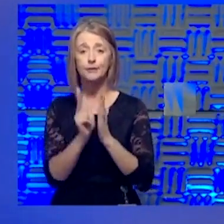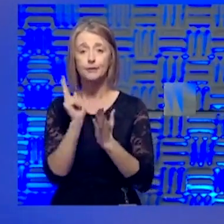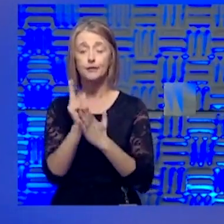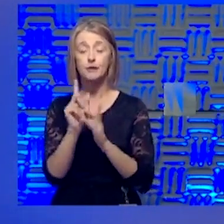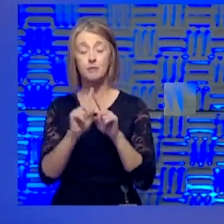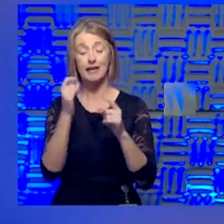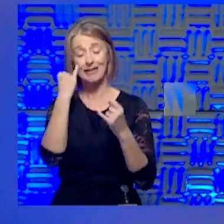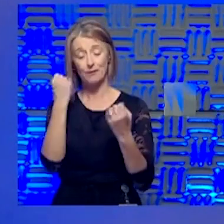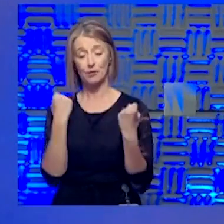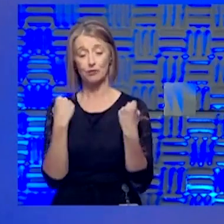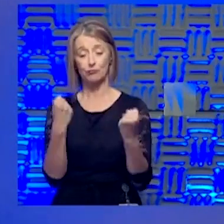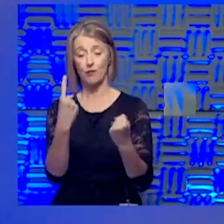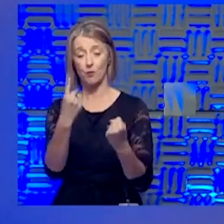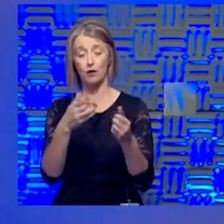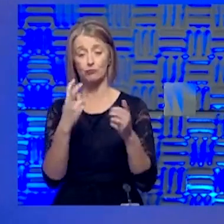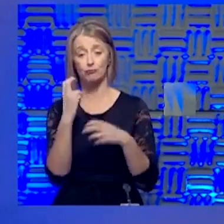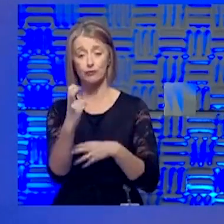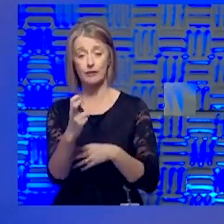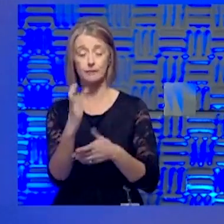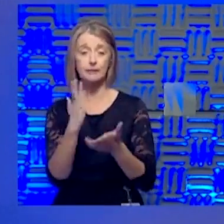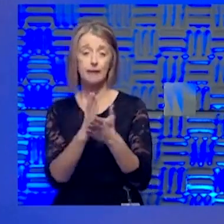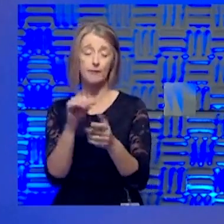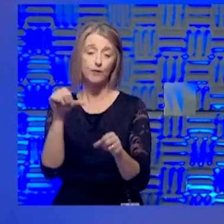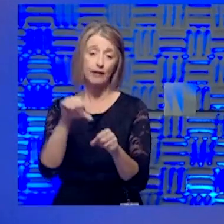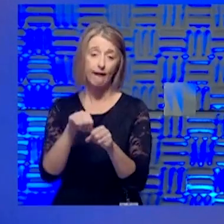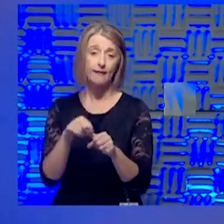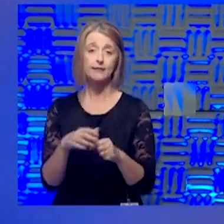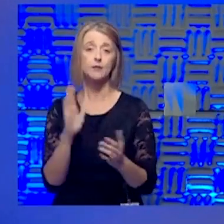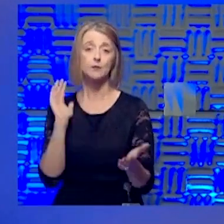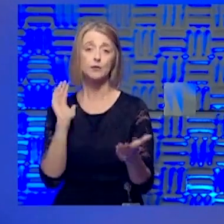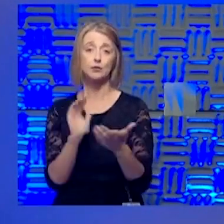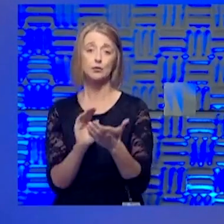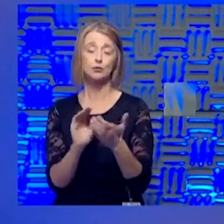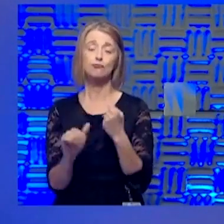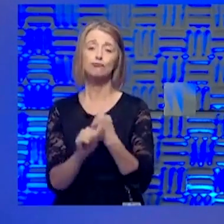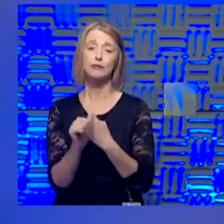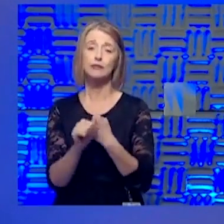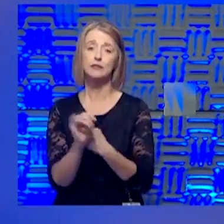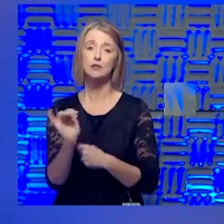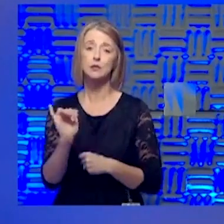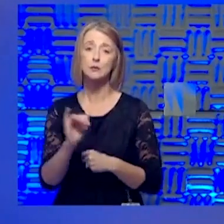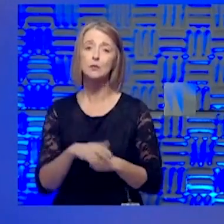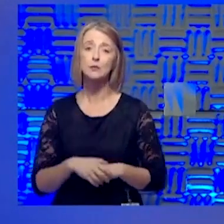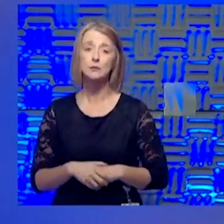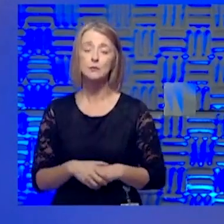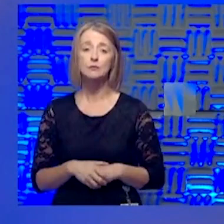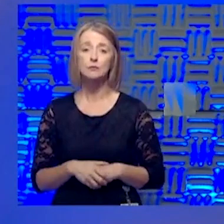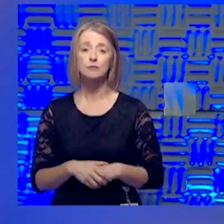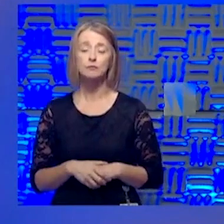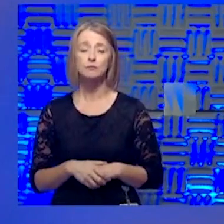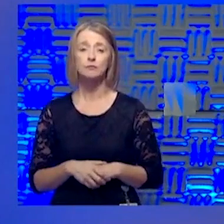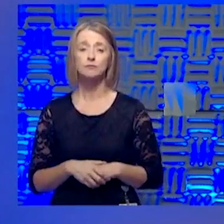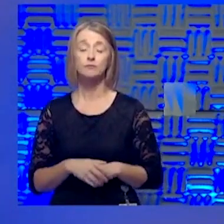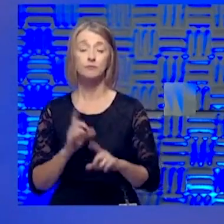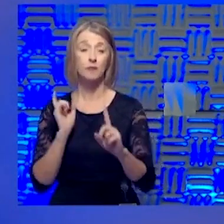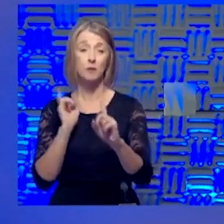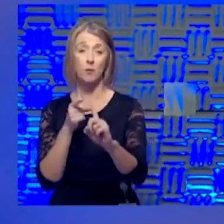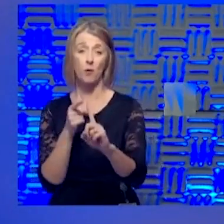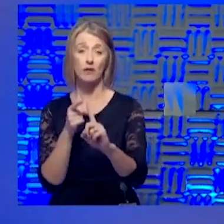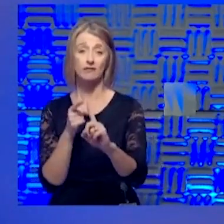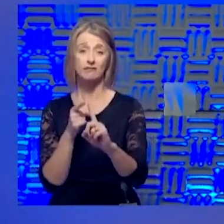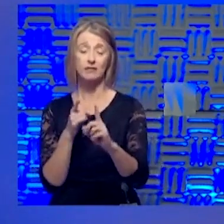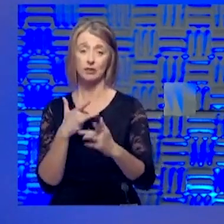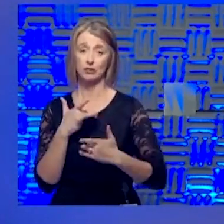can make it through on one trip, maybe stop for gas, that will reduce your risk as well. So I think the main point is we were